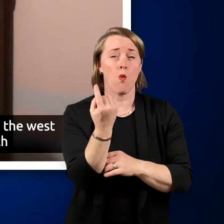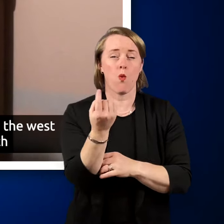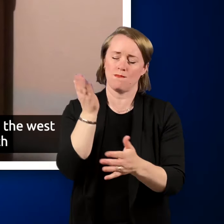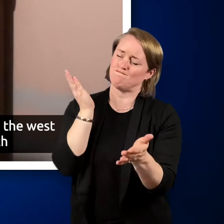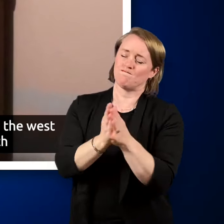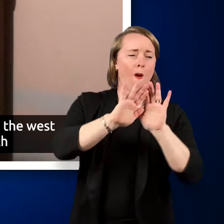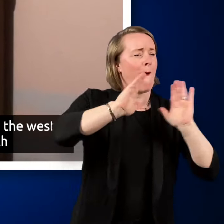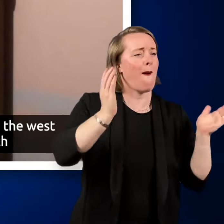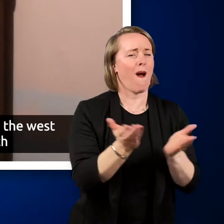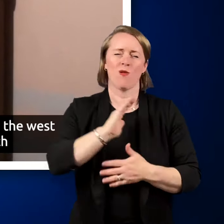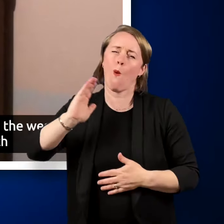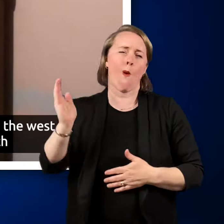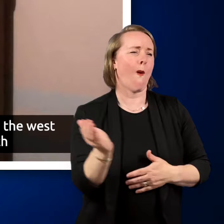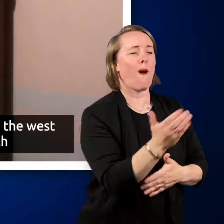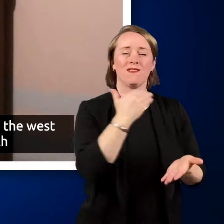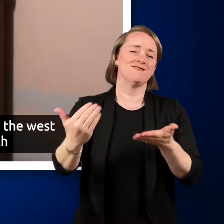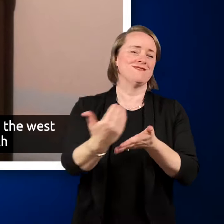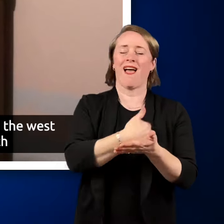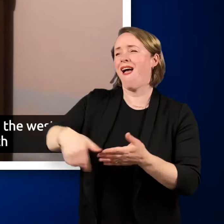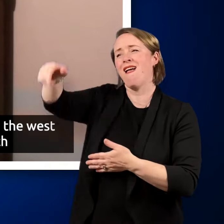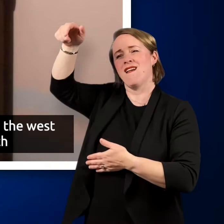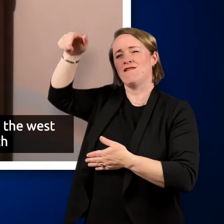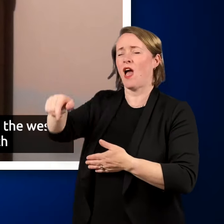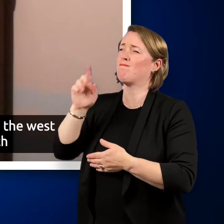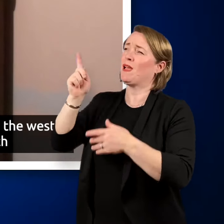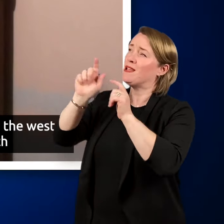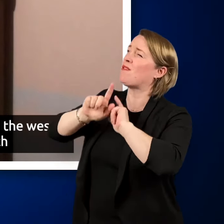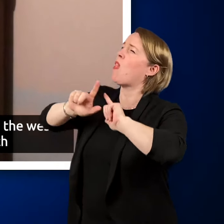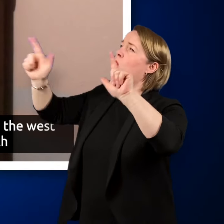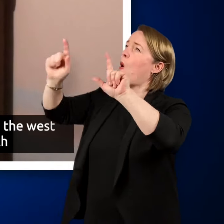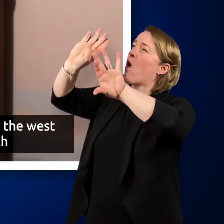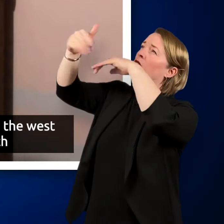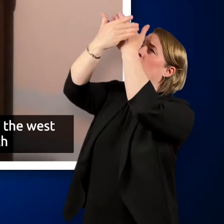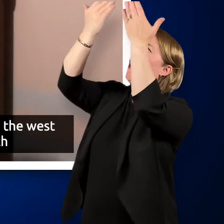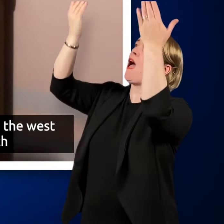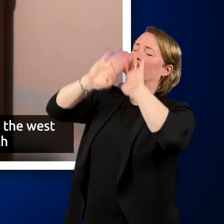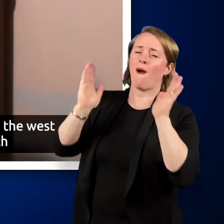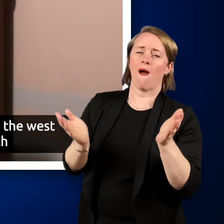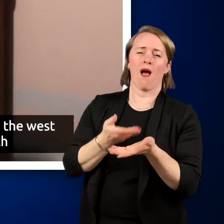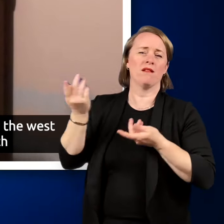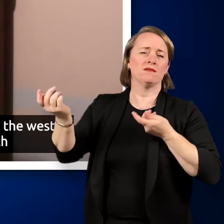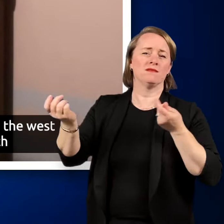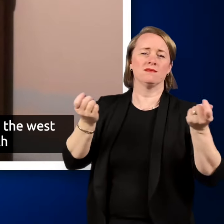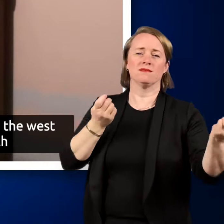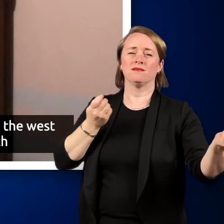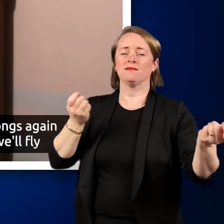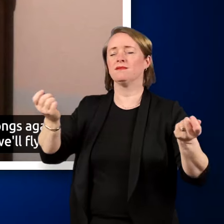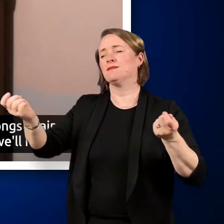Jesus is Savior to all, Lord of heaven and earth.